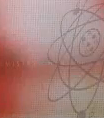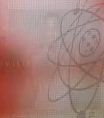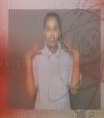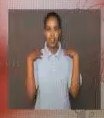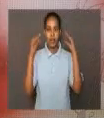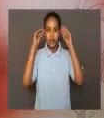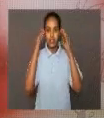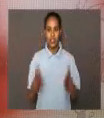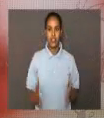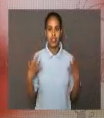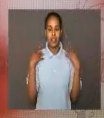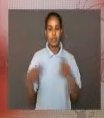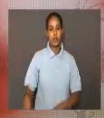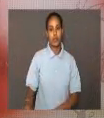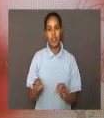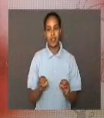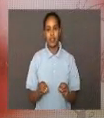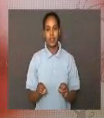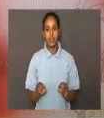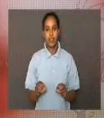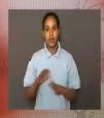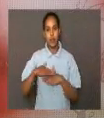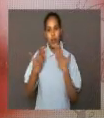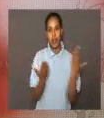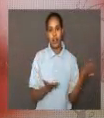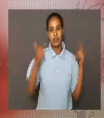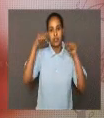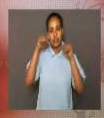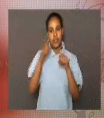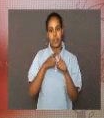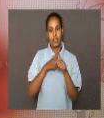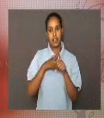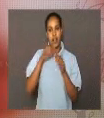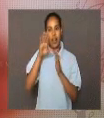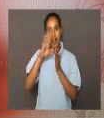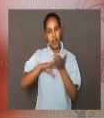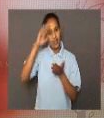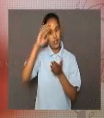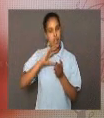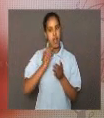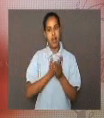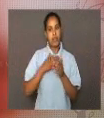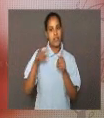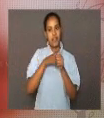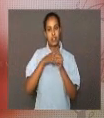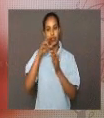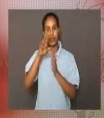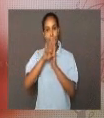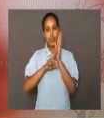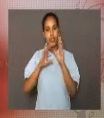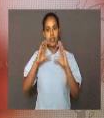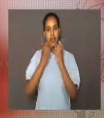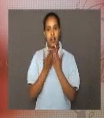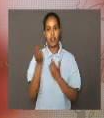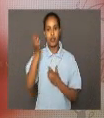Hello, teacher. Hello, students. Welcome to the first lesson of our first unit in